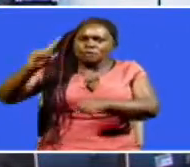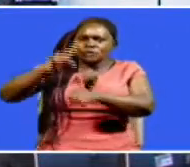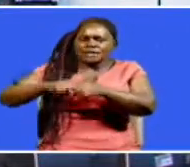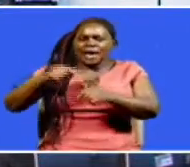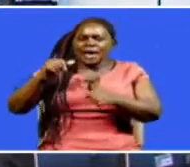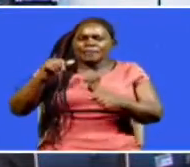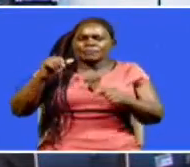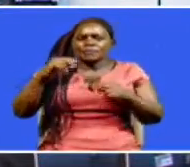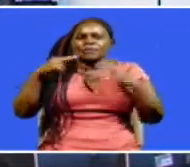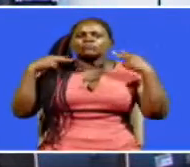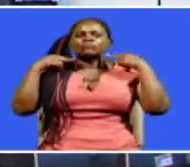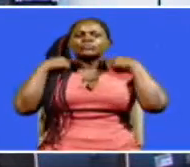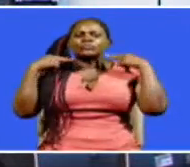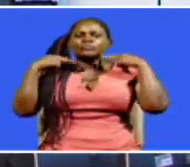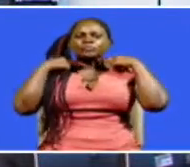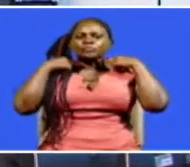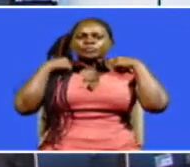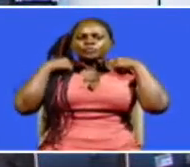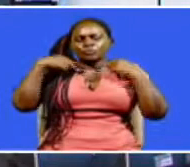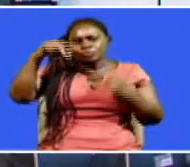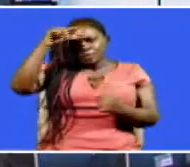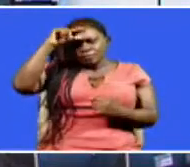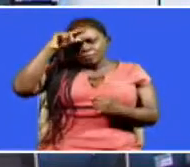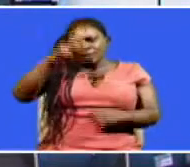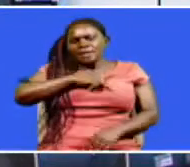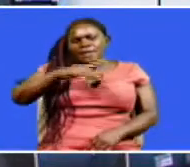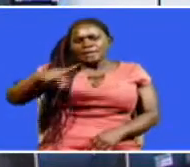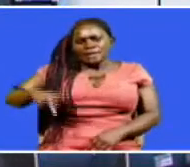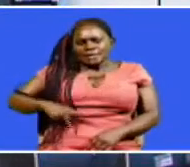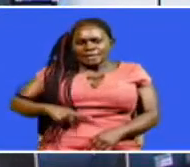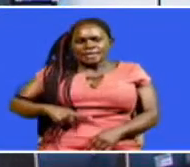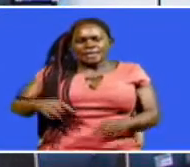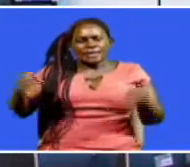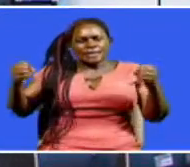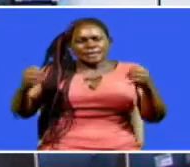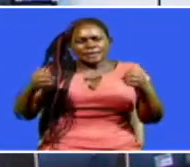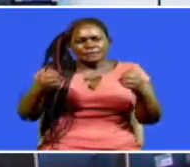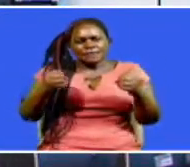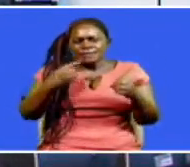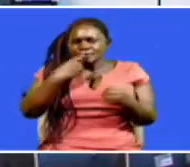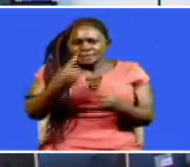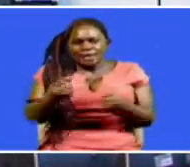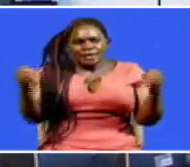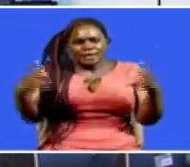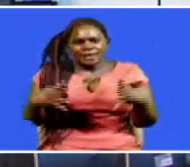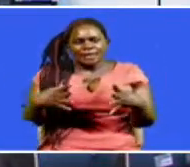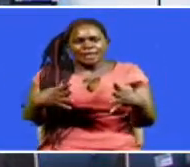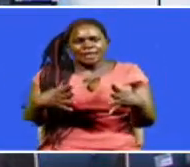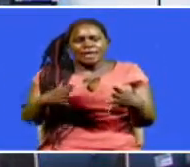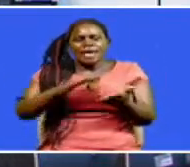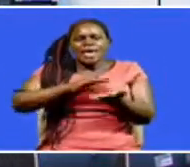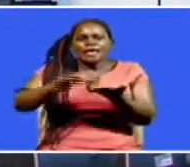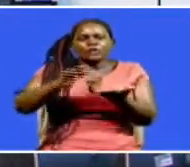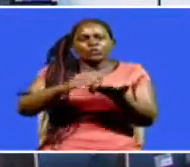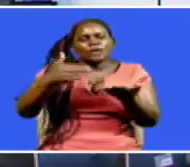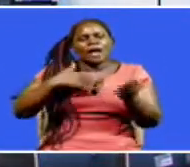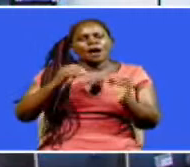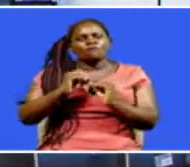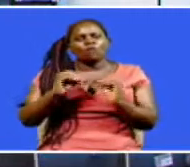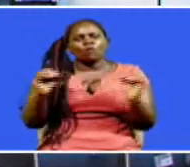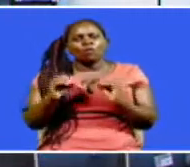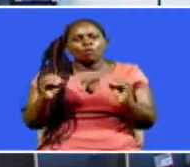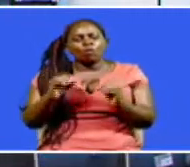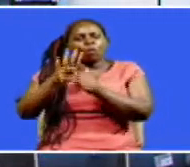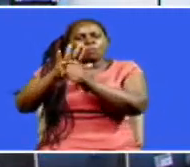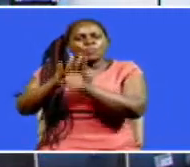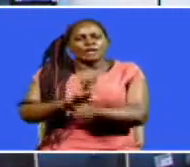British colonial rule. Now, the king was explicit with his words, saying that there were no excuses for the abhorrent